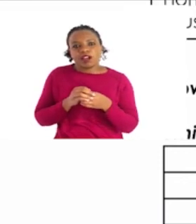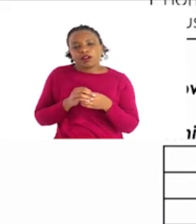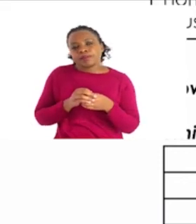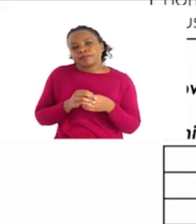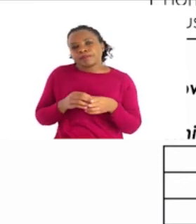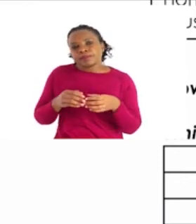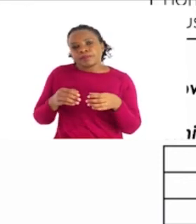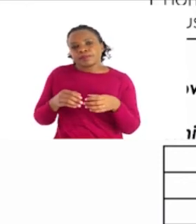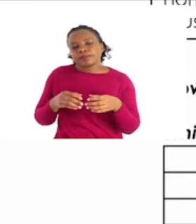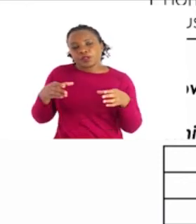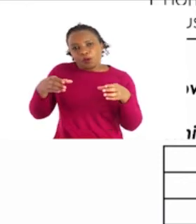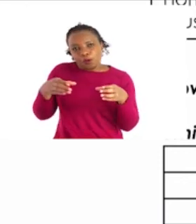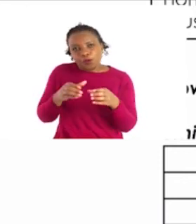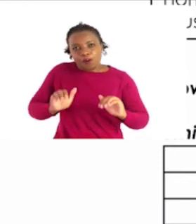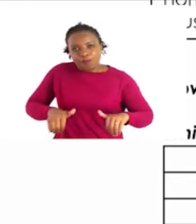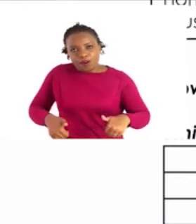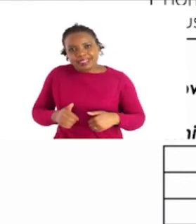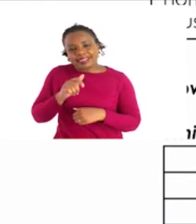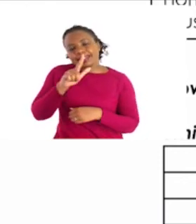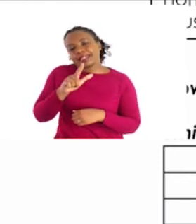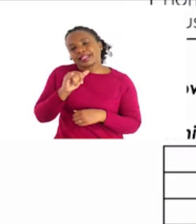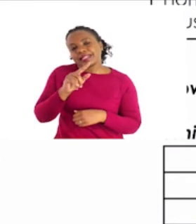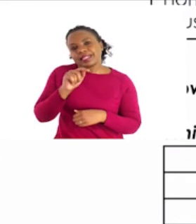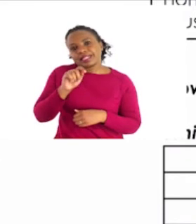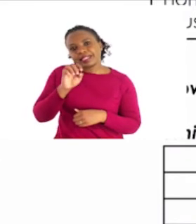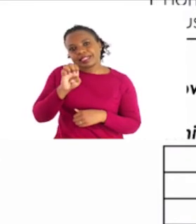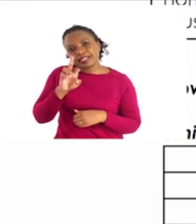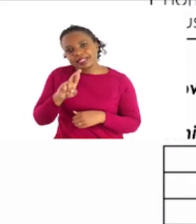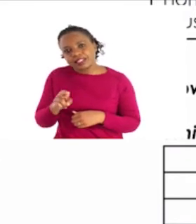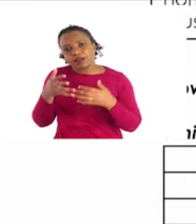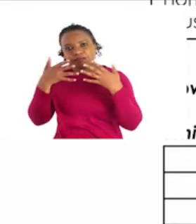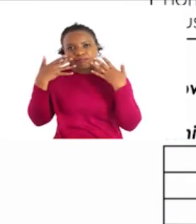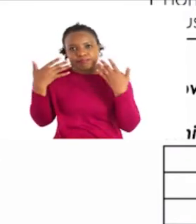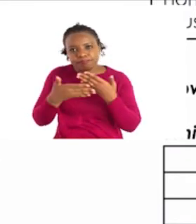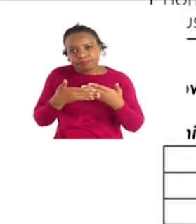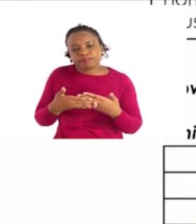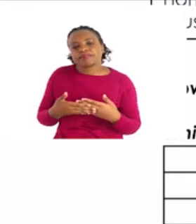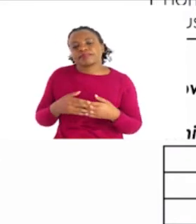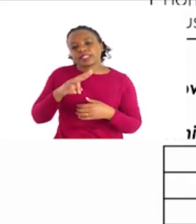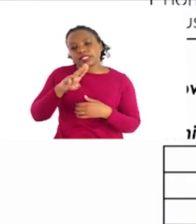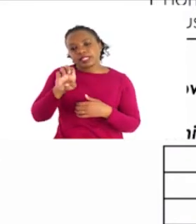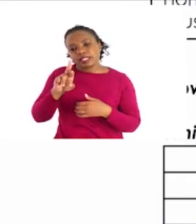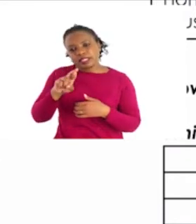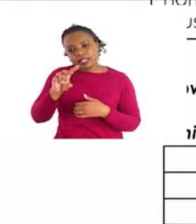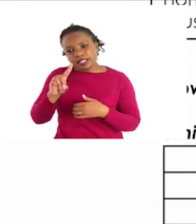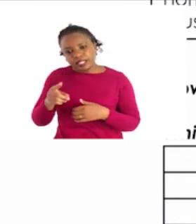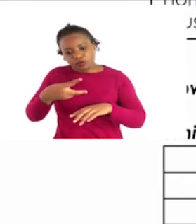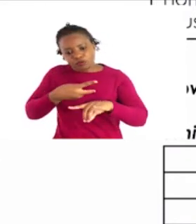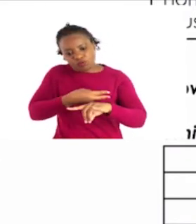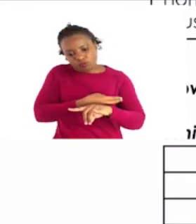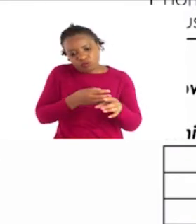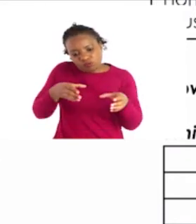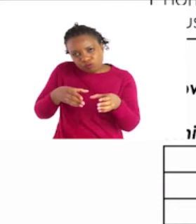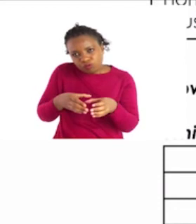We found group of boys, litter of kittens, head of sheep,